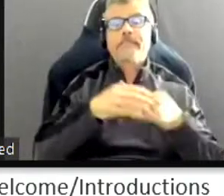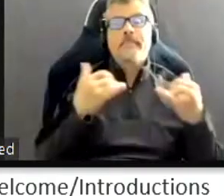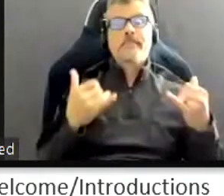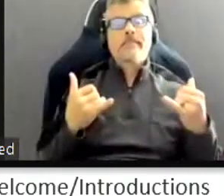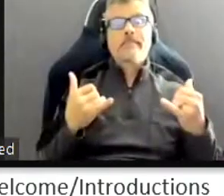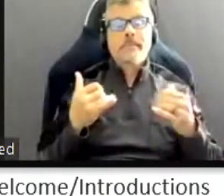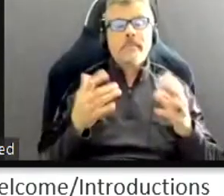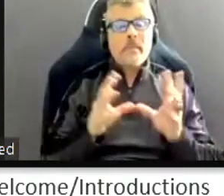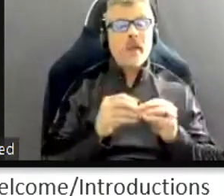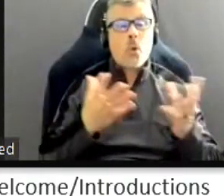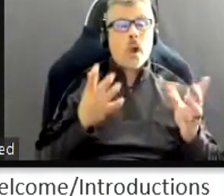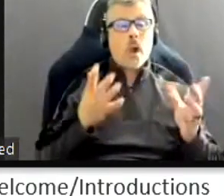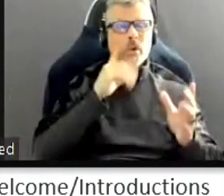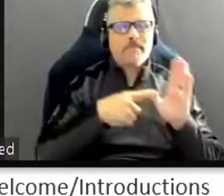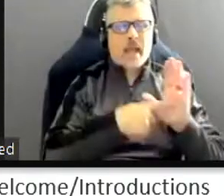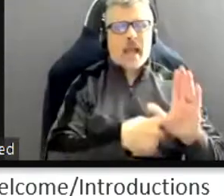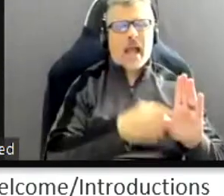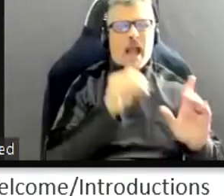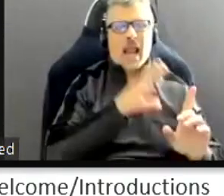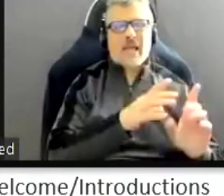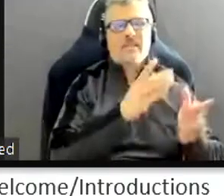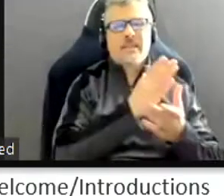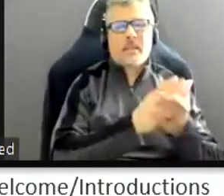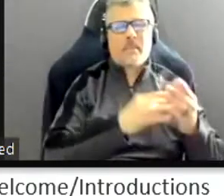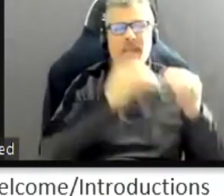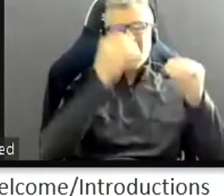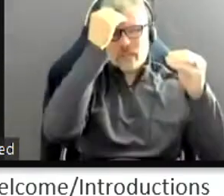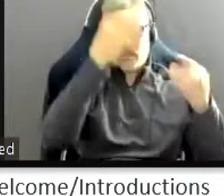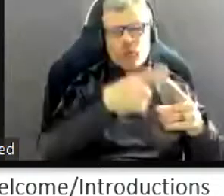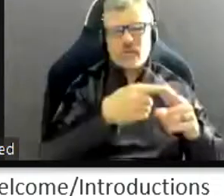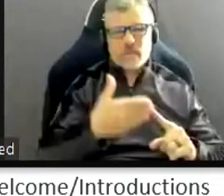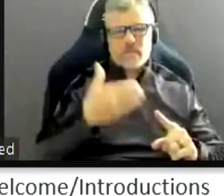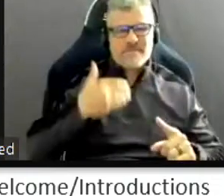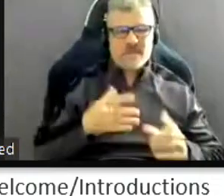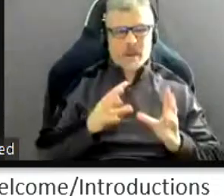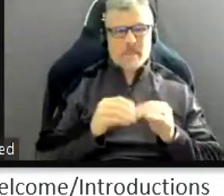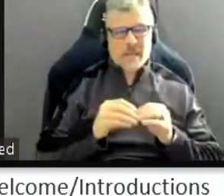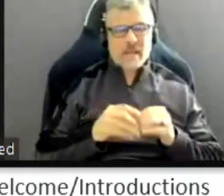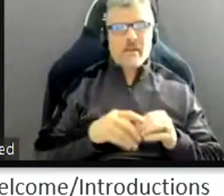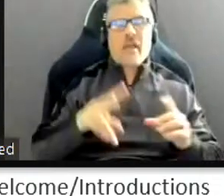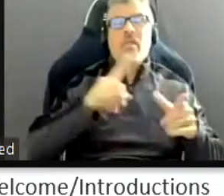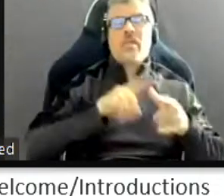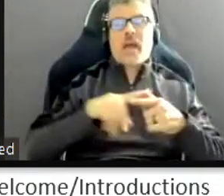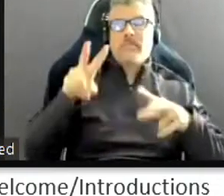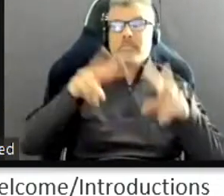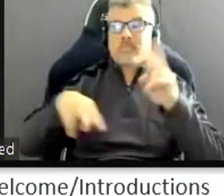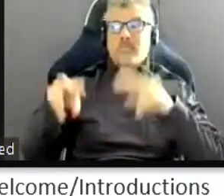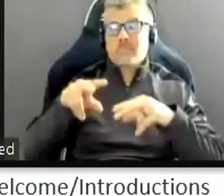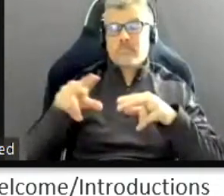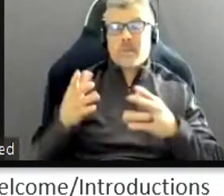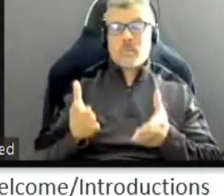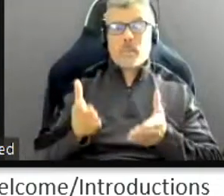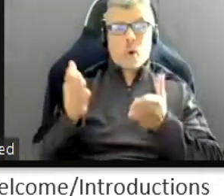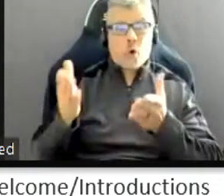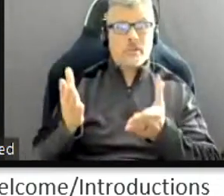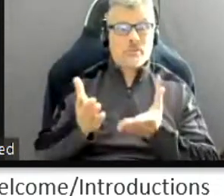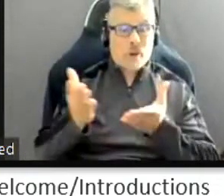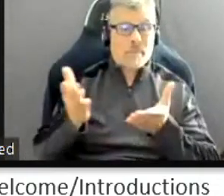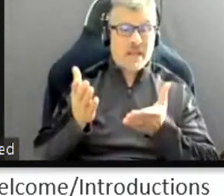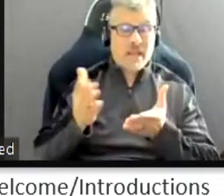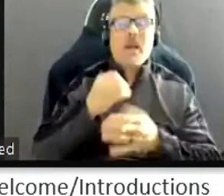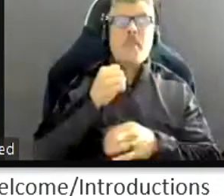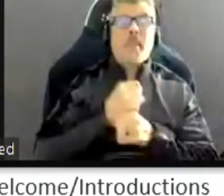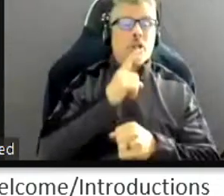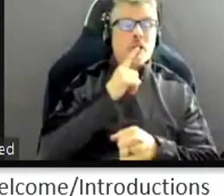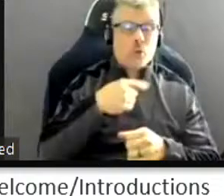highlight information from our last meeting. Again, look at the proposed recommendations, and we want to make sure we continue to get input